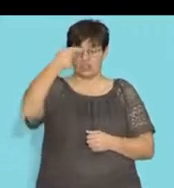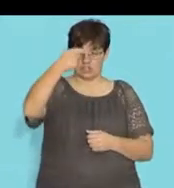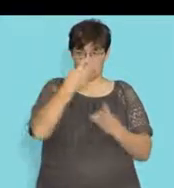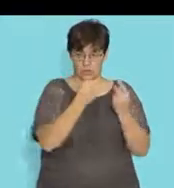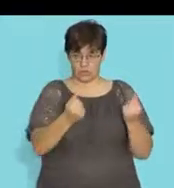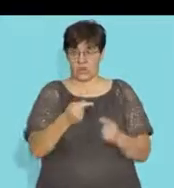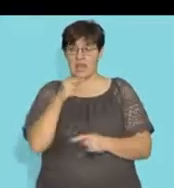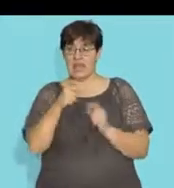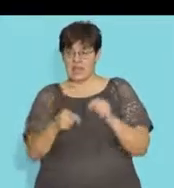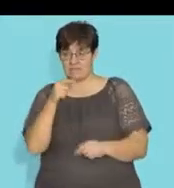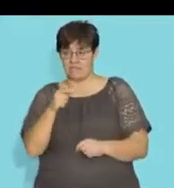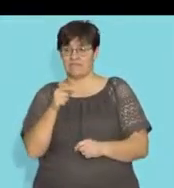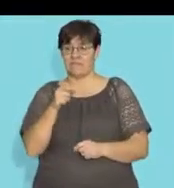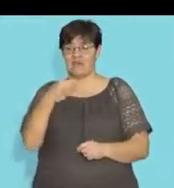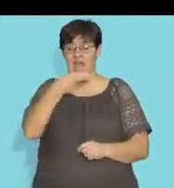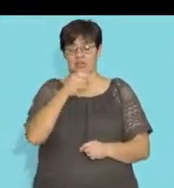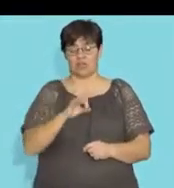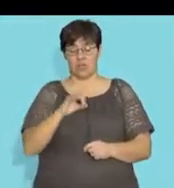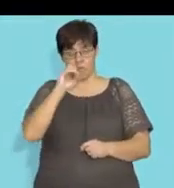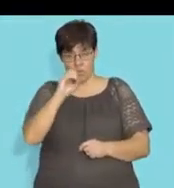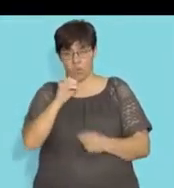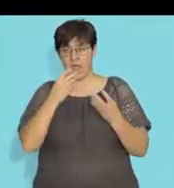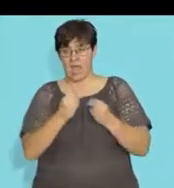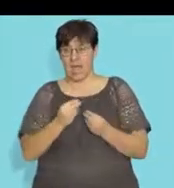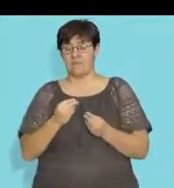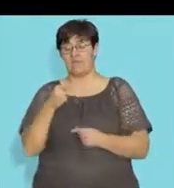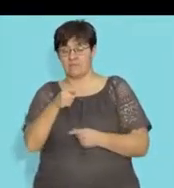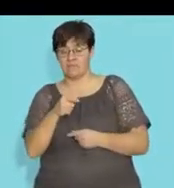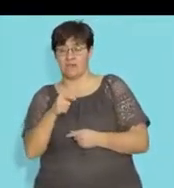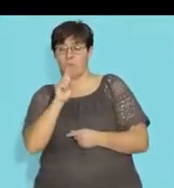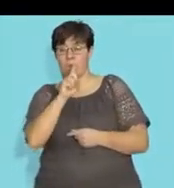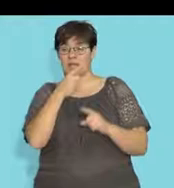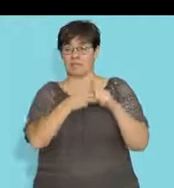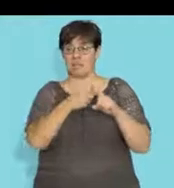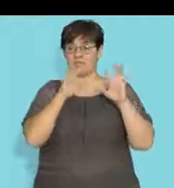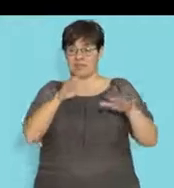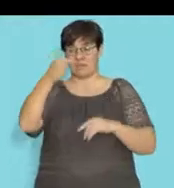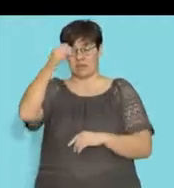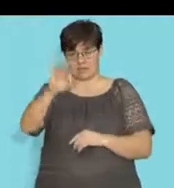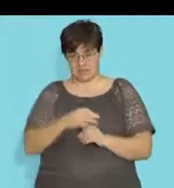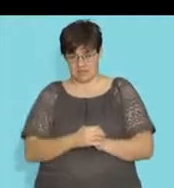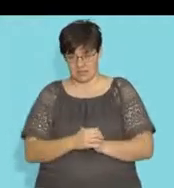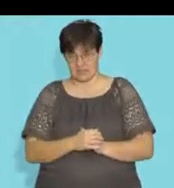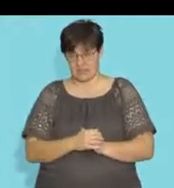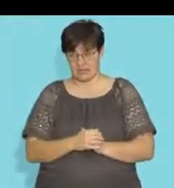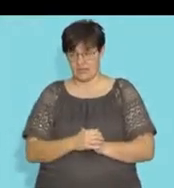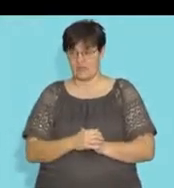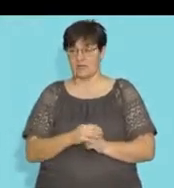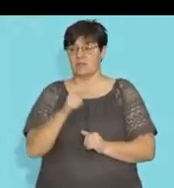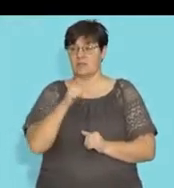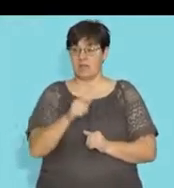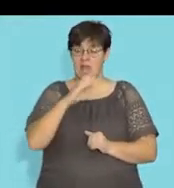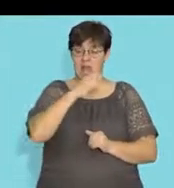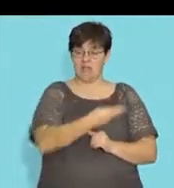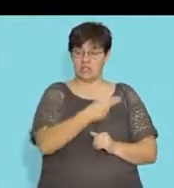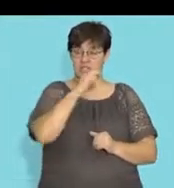solution if hydrochloric acid solution has got a concentration of that. Now hydrochloric acid is a